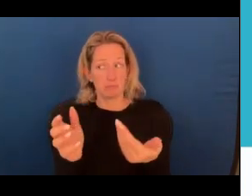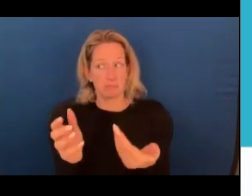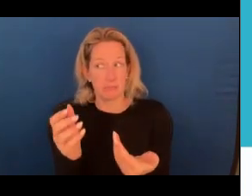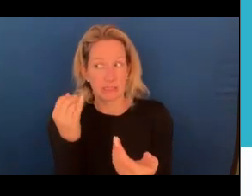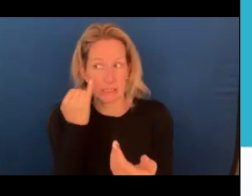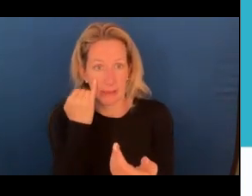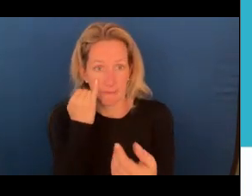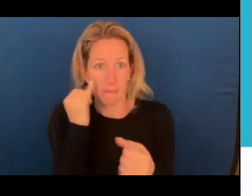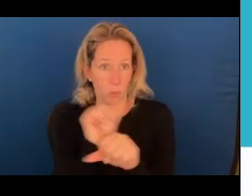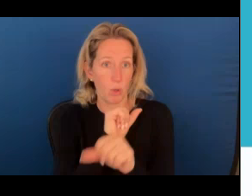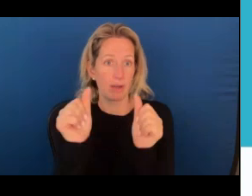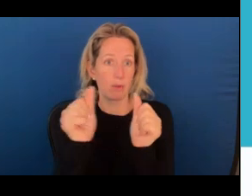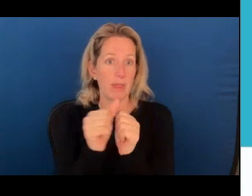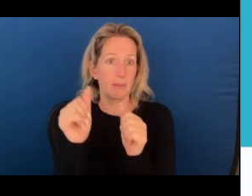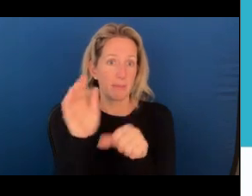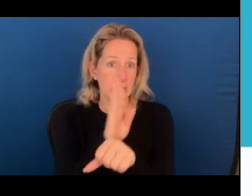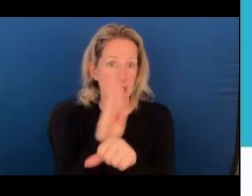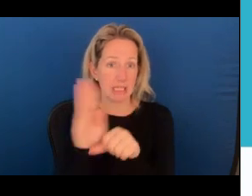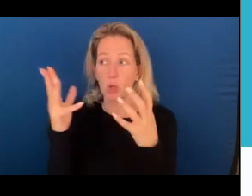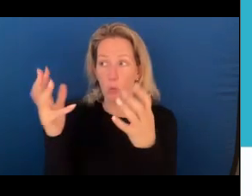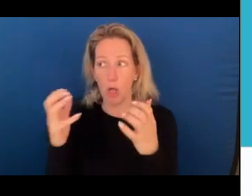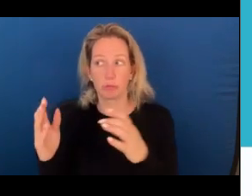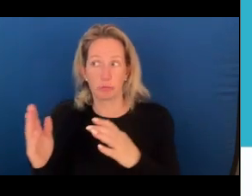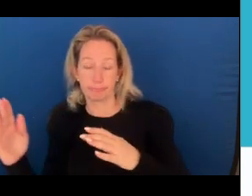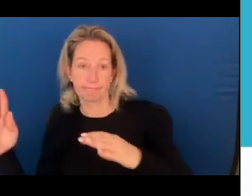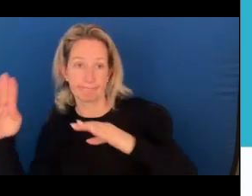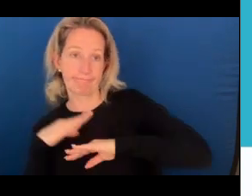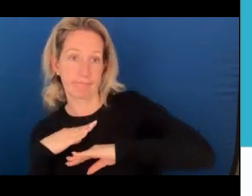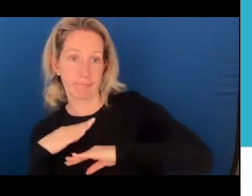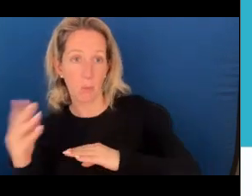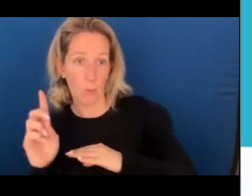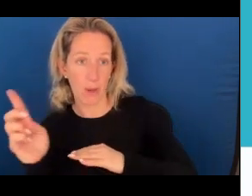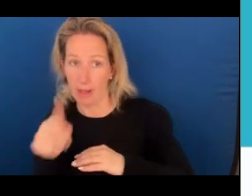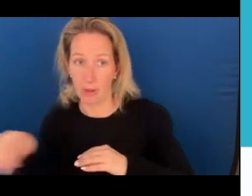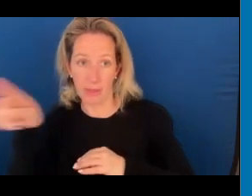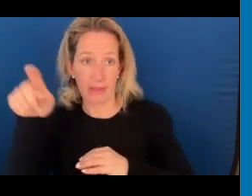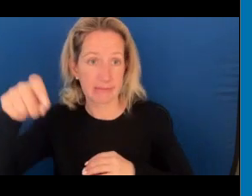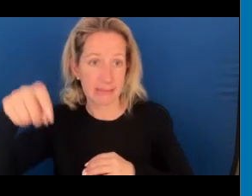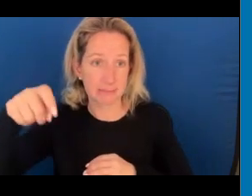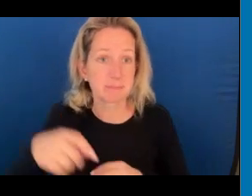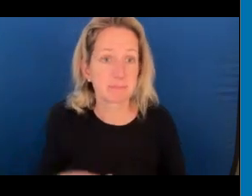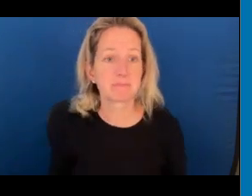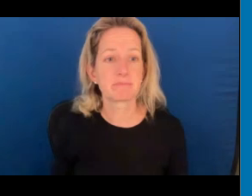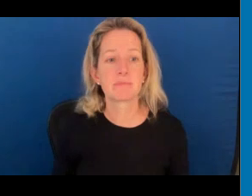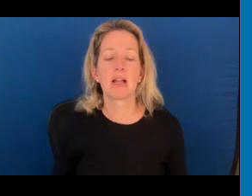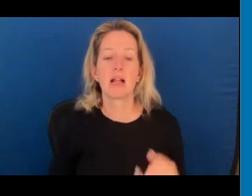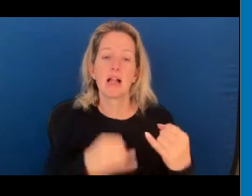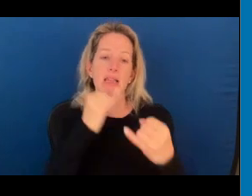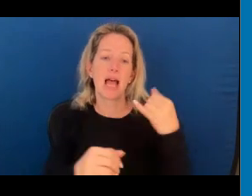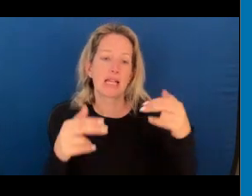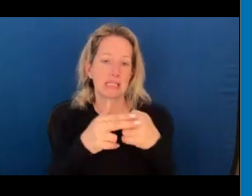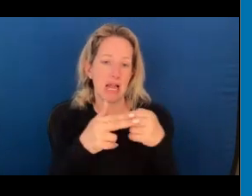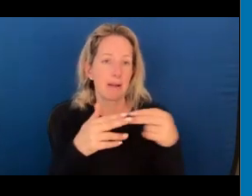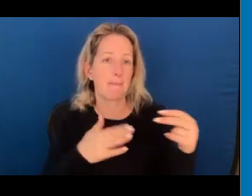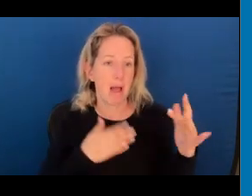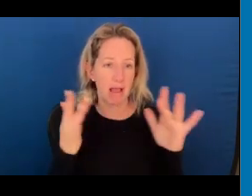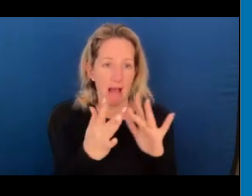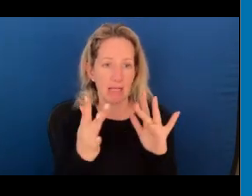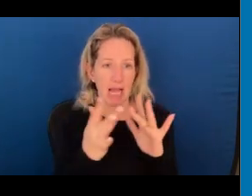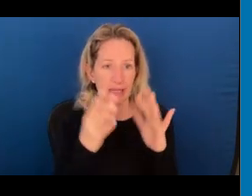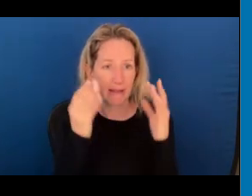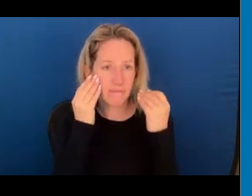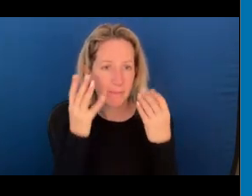with business, you want to meet them where they're at. And then last slide, this is my contact information, but I want to stop or I want to